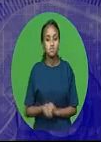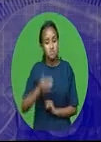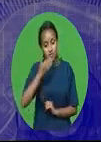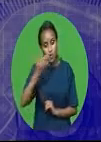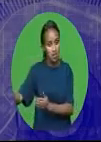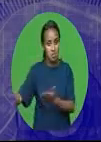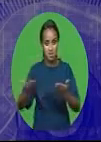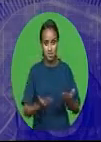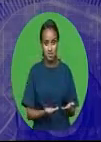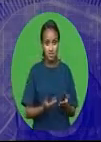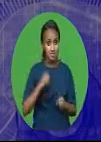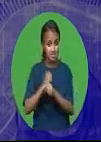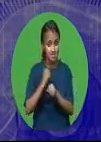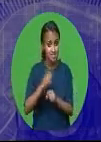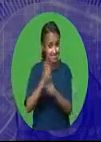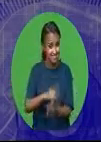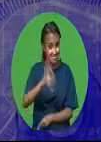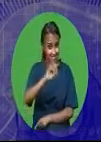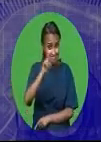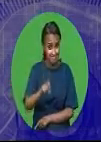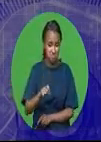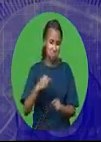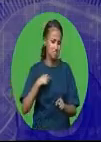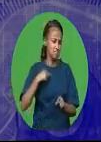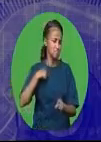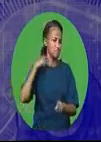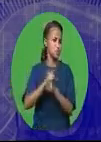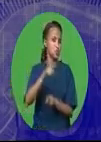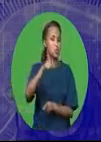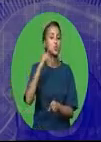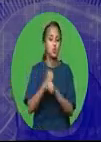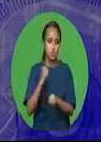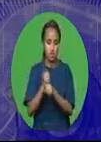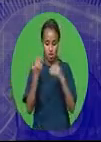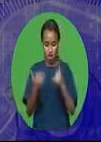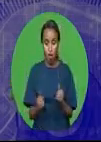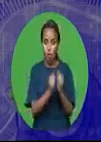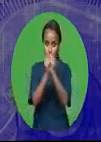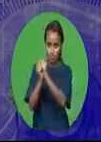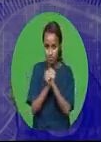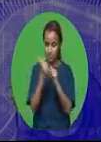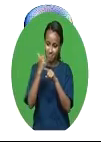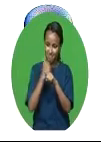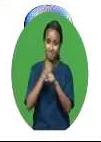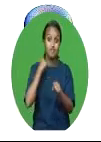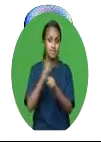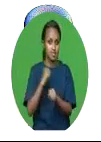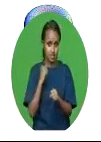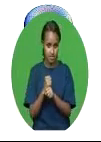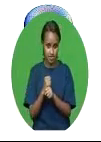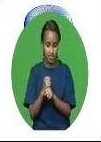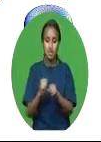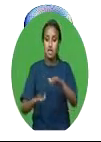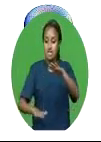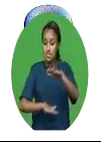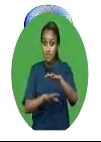Welcome back. Did you get it right? I'm sure you did. Let's do the activity together.